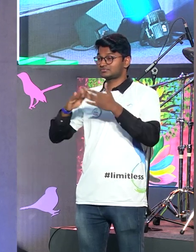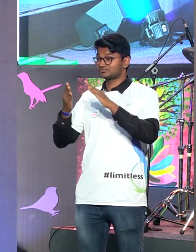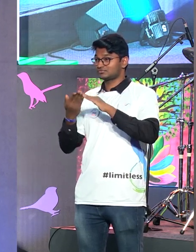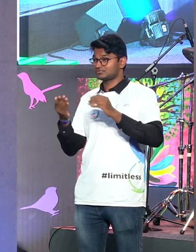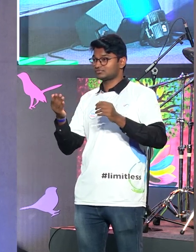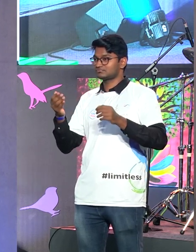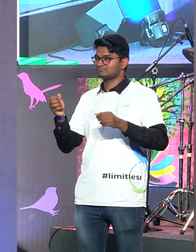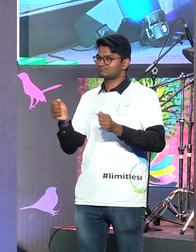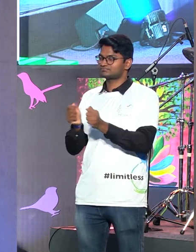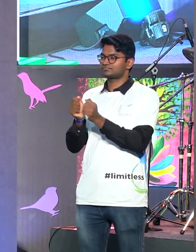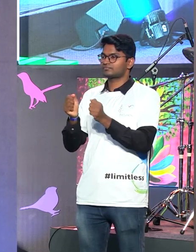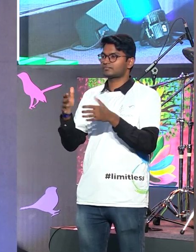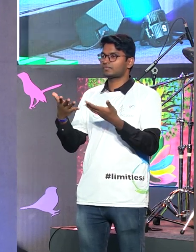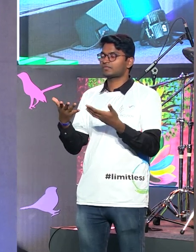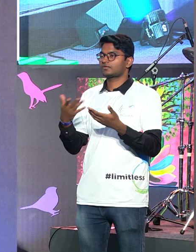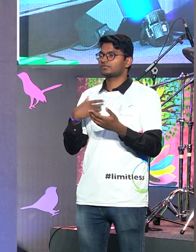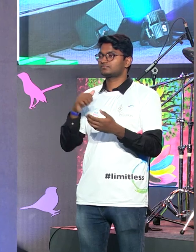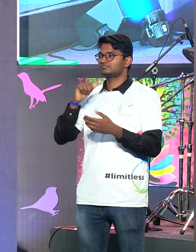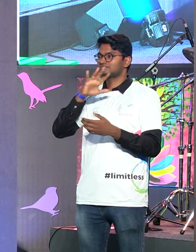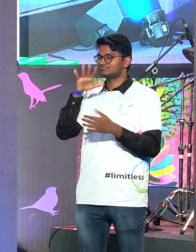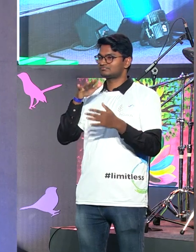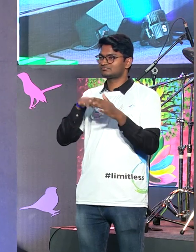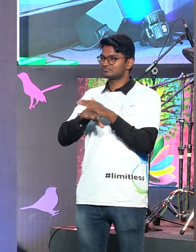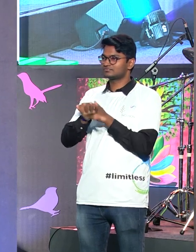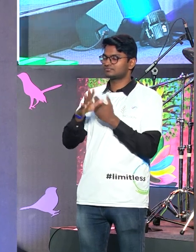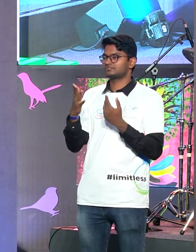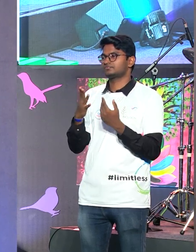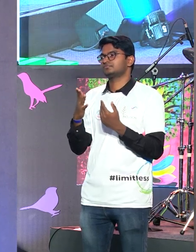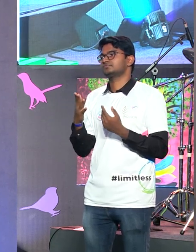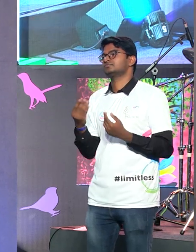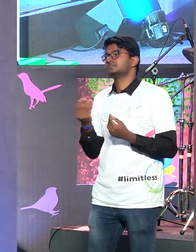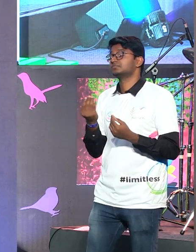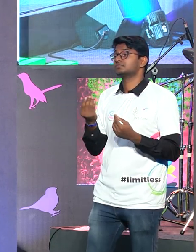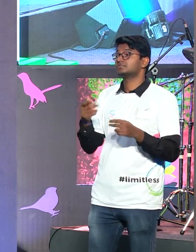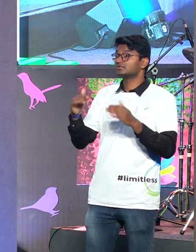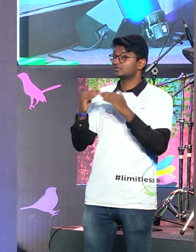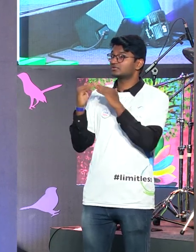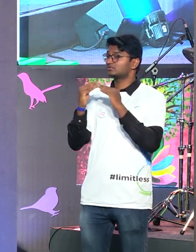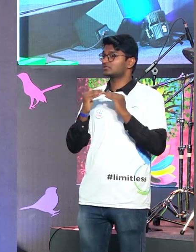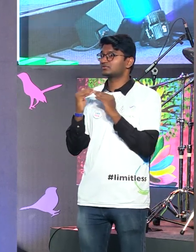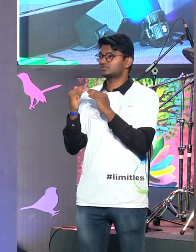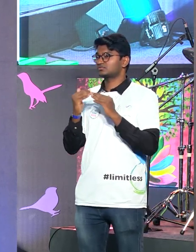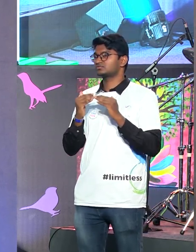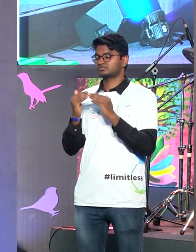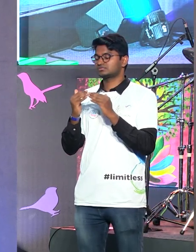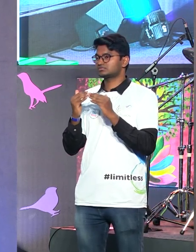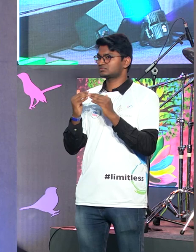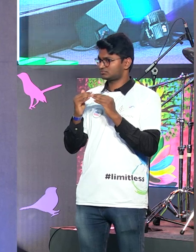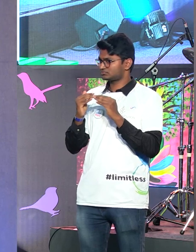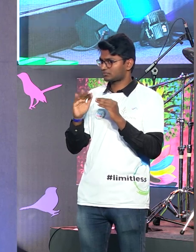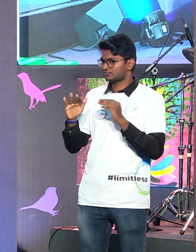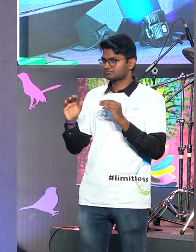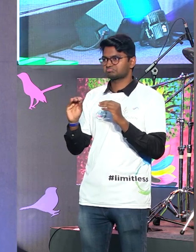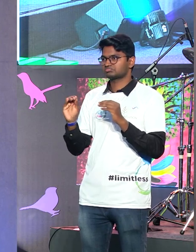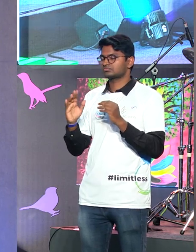dividing us further, in a country that was meant to be secular and equal, which still is in our constitution. And you know, I was just